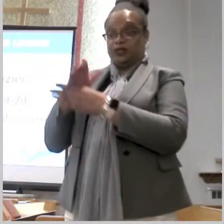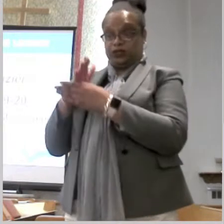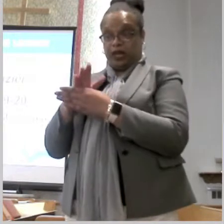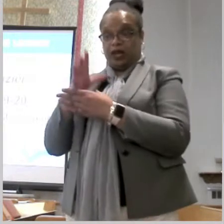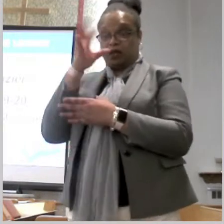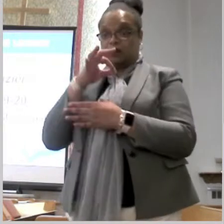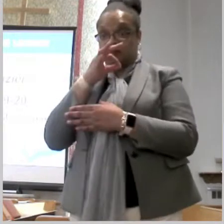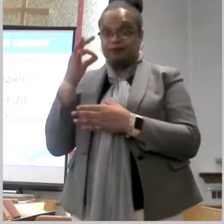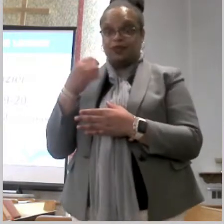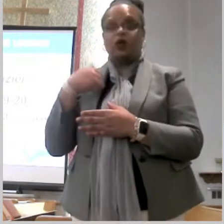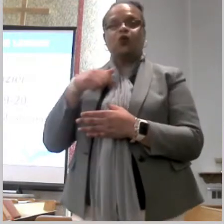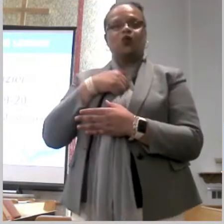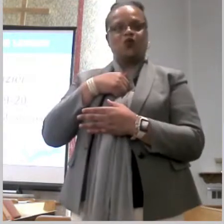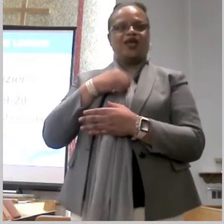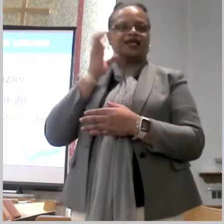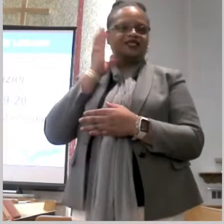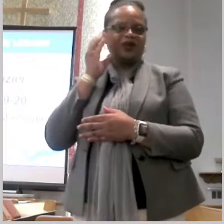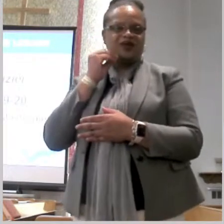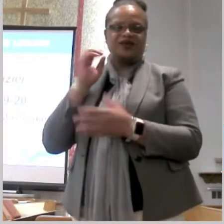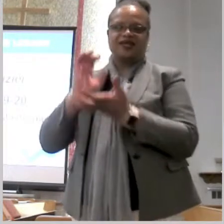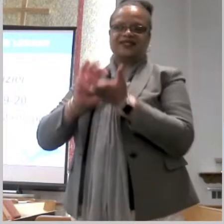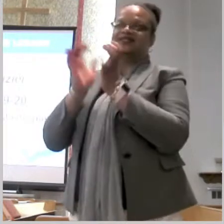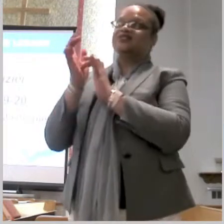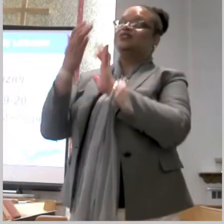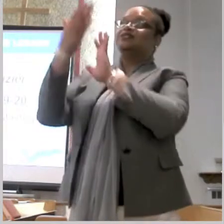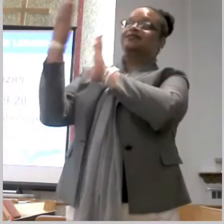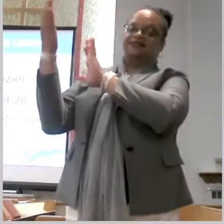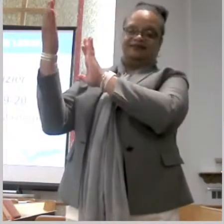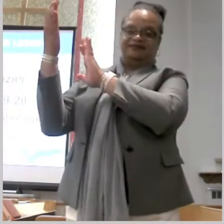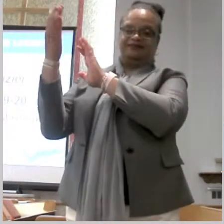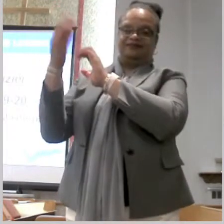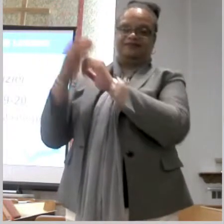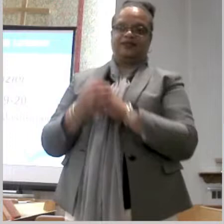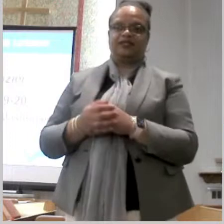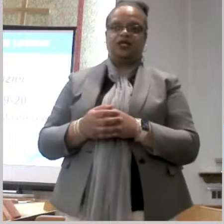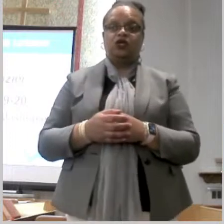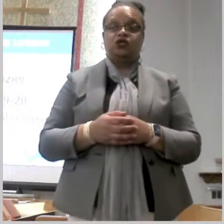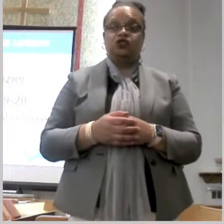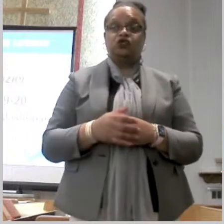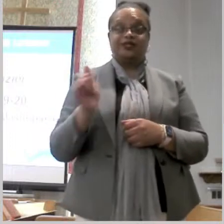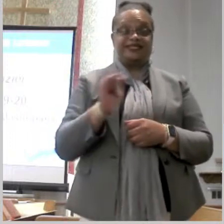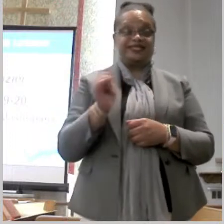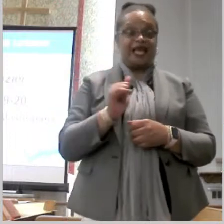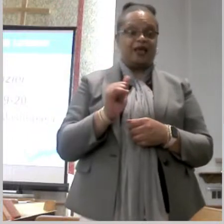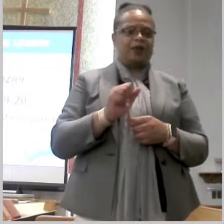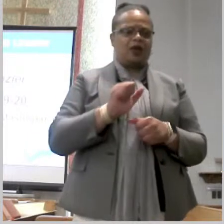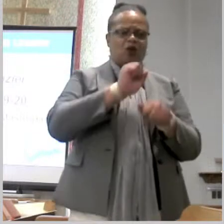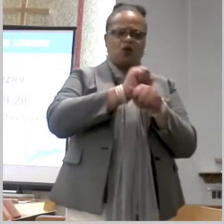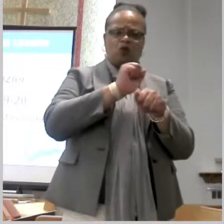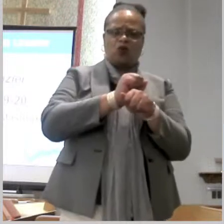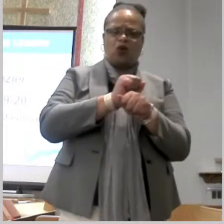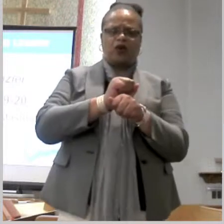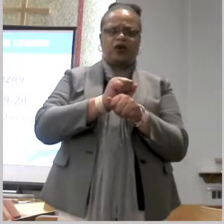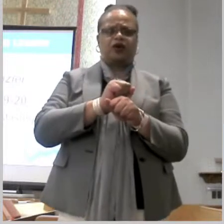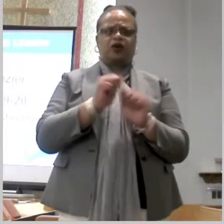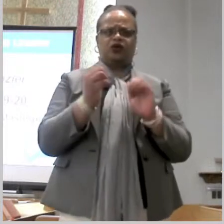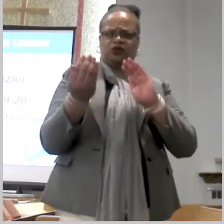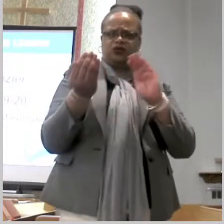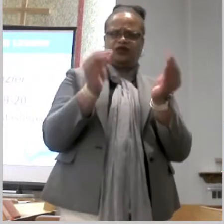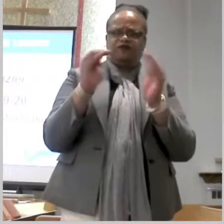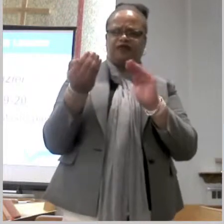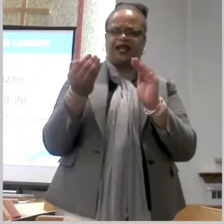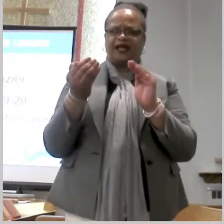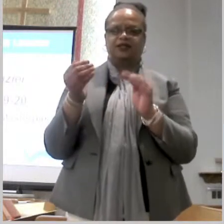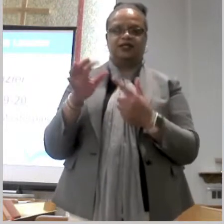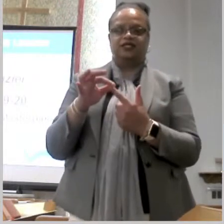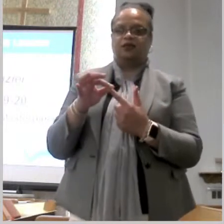are experiencing his presence and his grace. Just as an artist's work reflects this unique style and perspective,